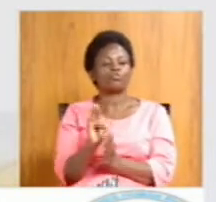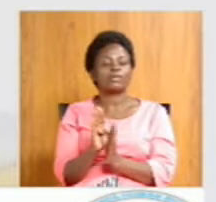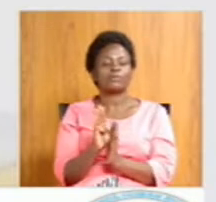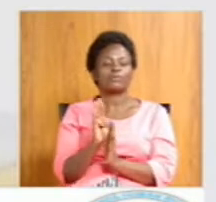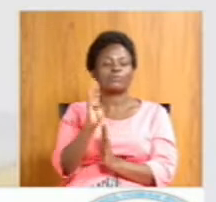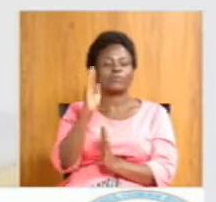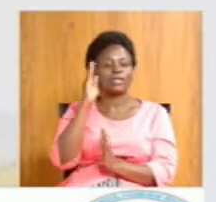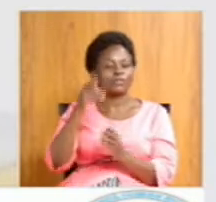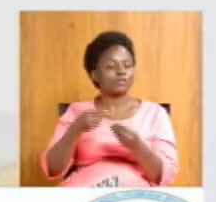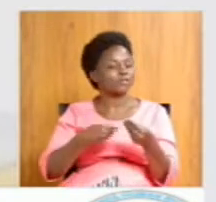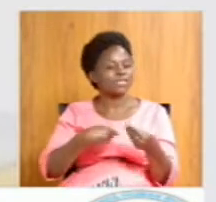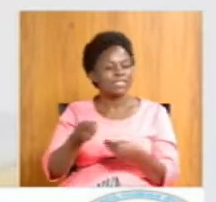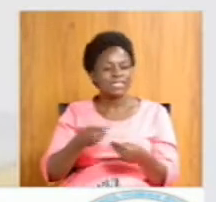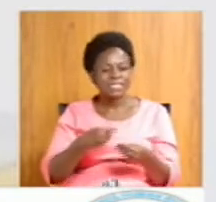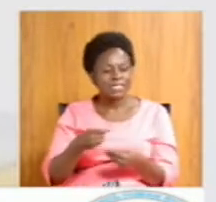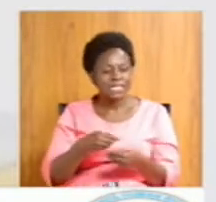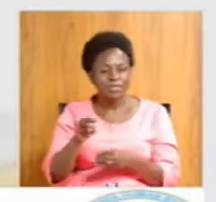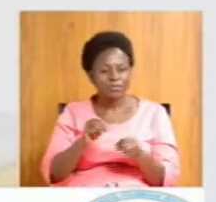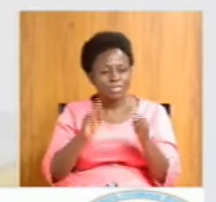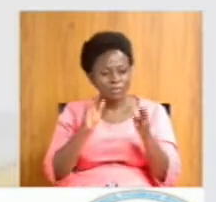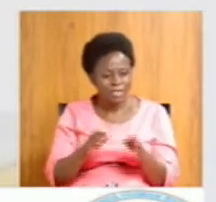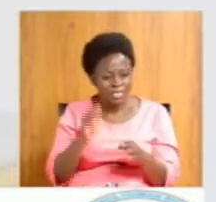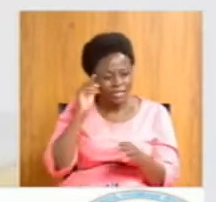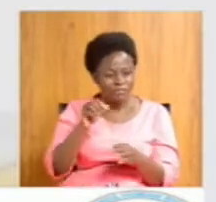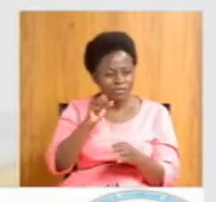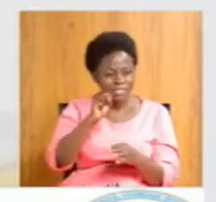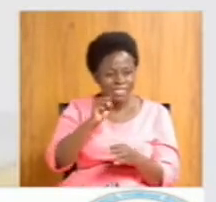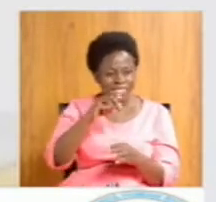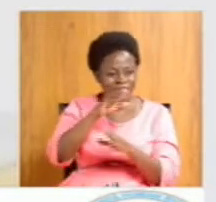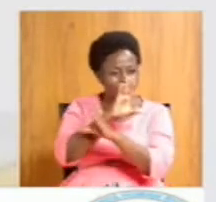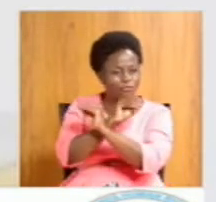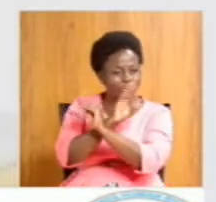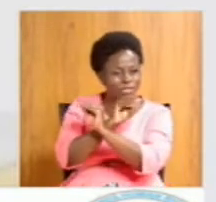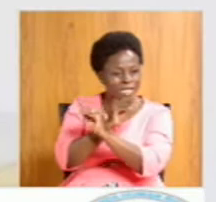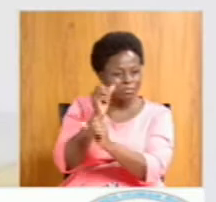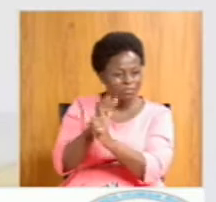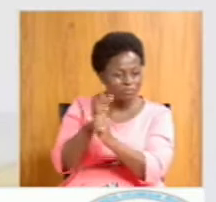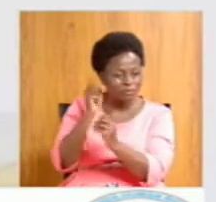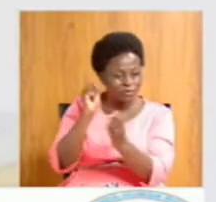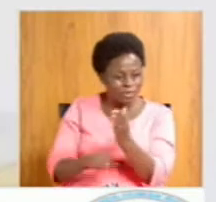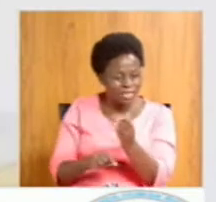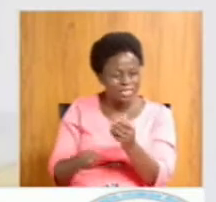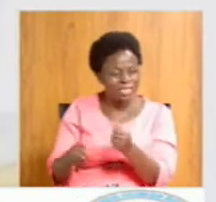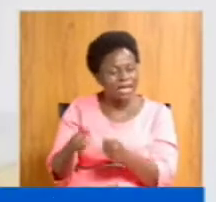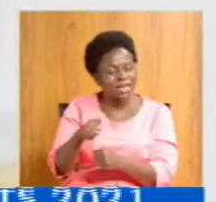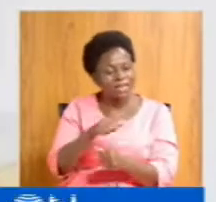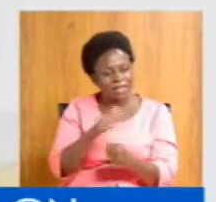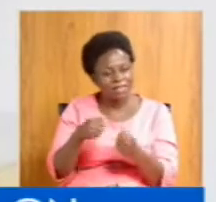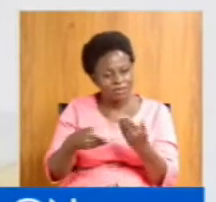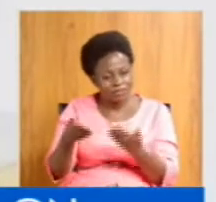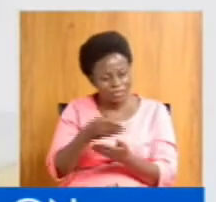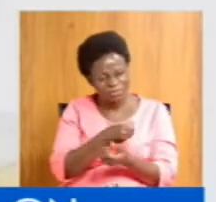sales manager for Skype was doing, but Skype should have really been a leader in that industry. That's a conversation for another time. So